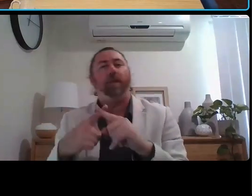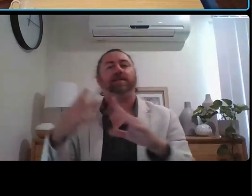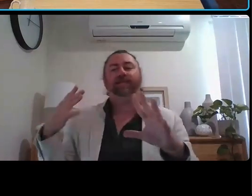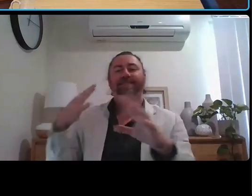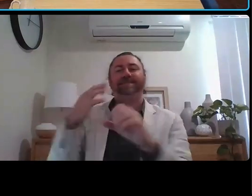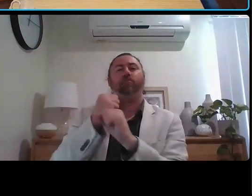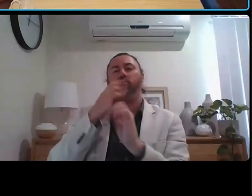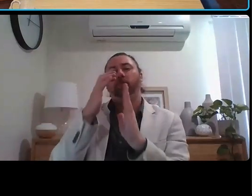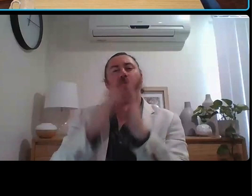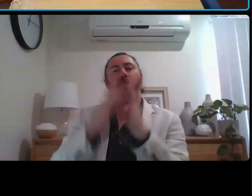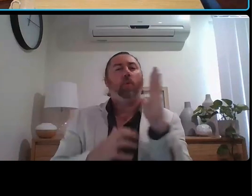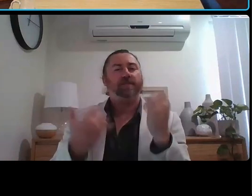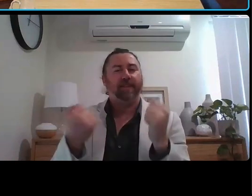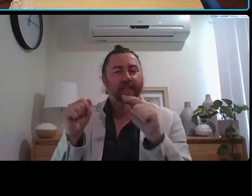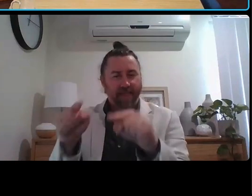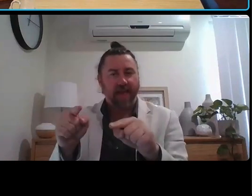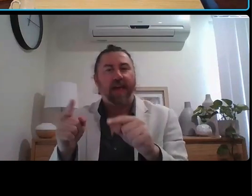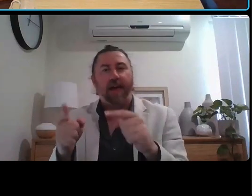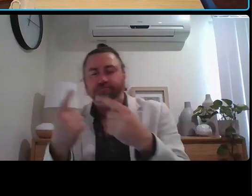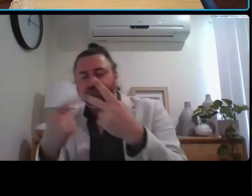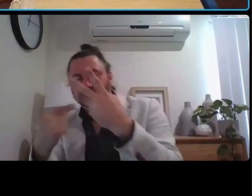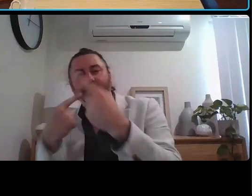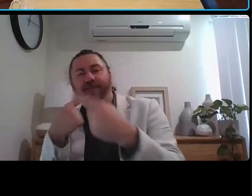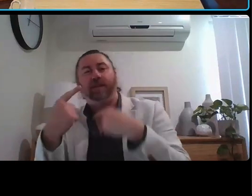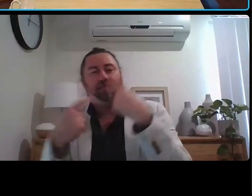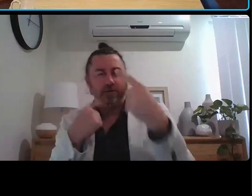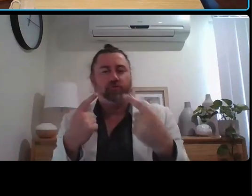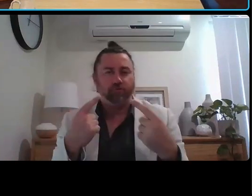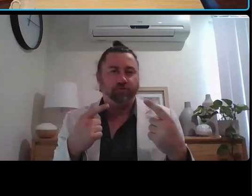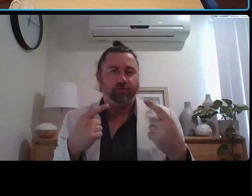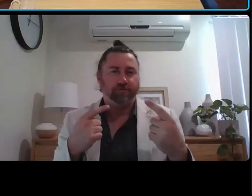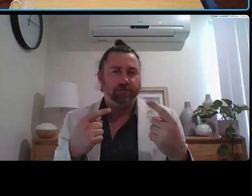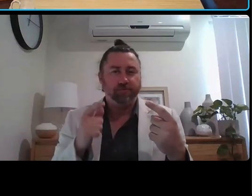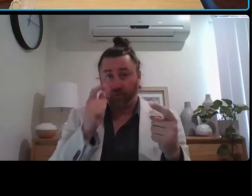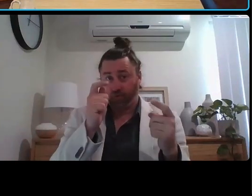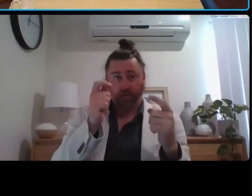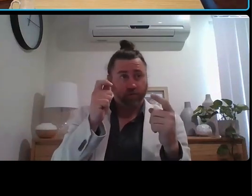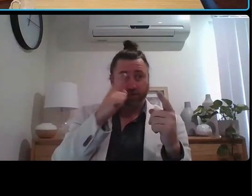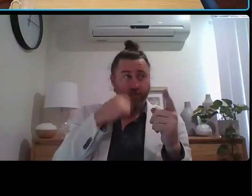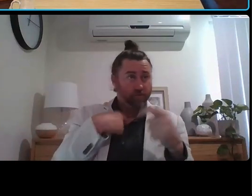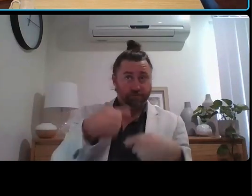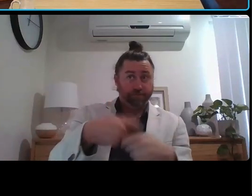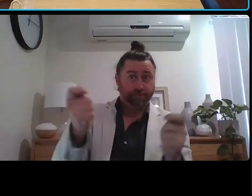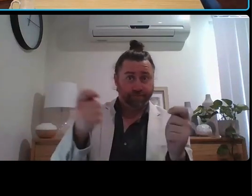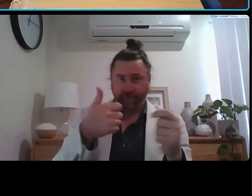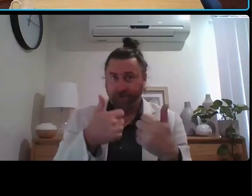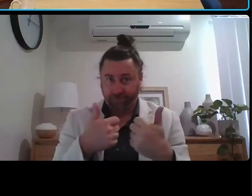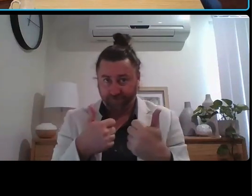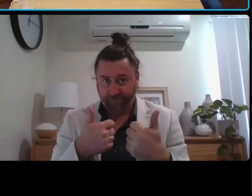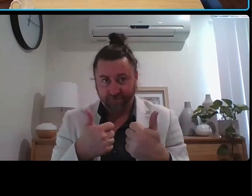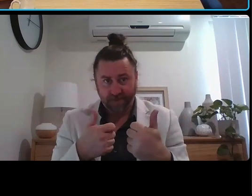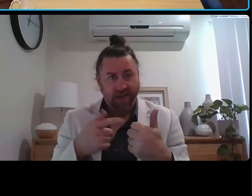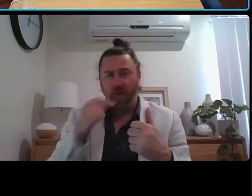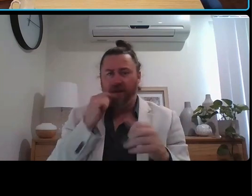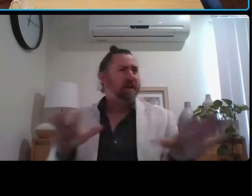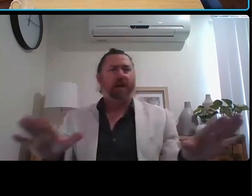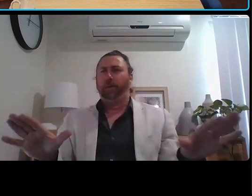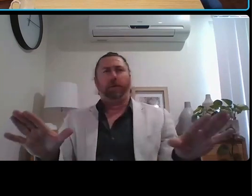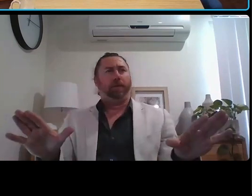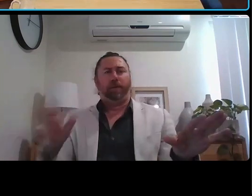range of materials that are or will soon be available to support the star ratings.